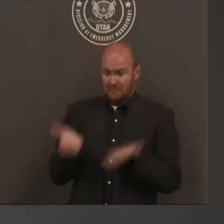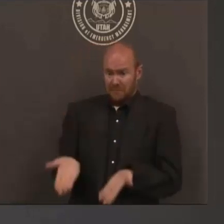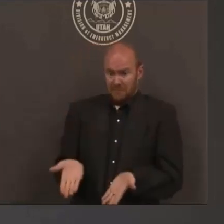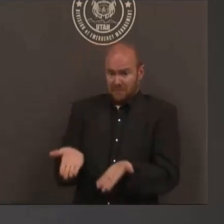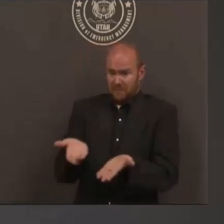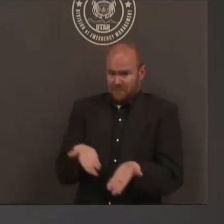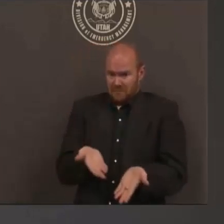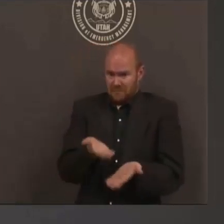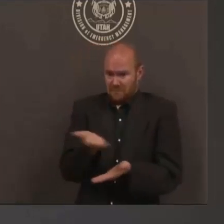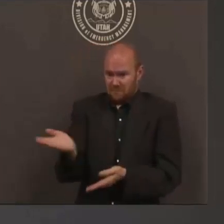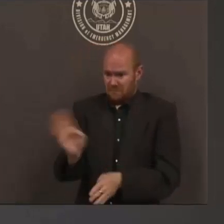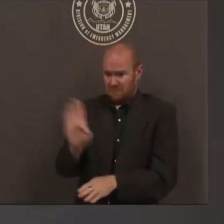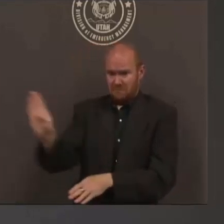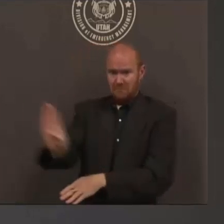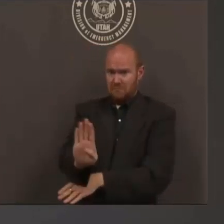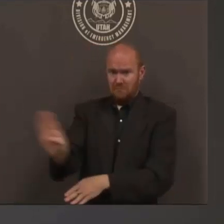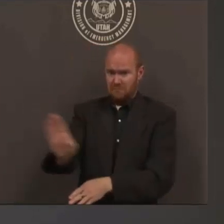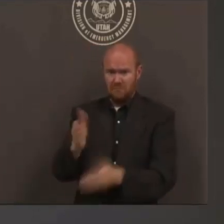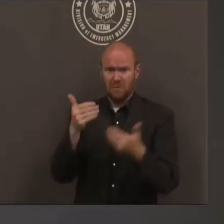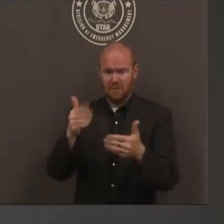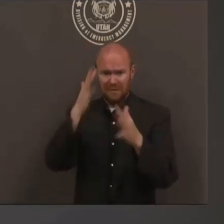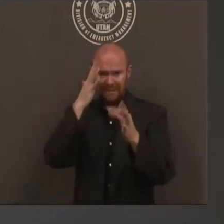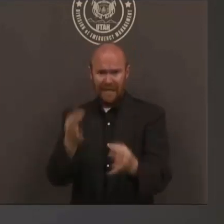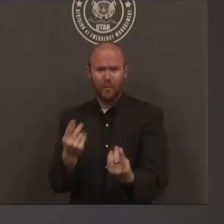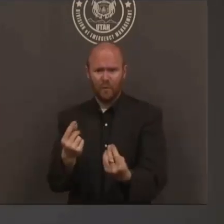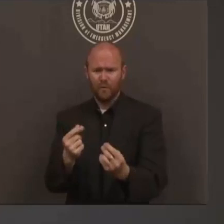what they want to do and what's in the best interest of their patient.